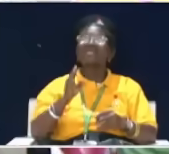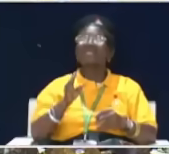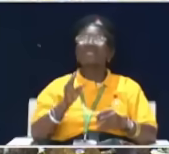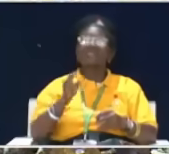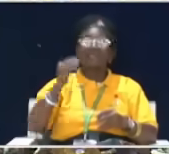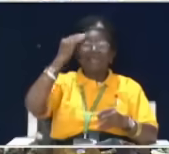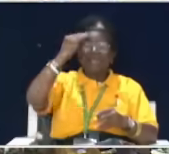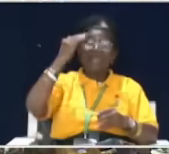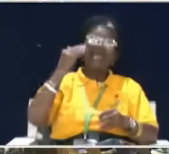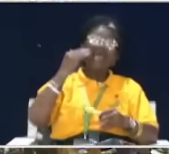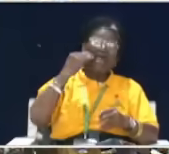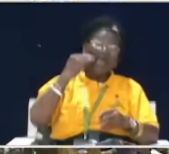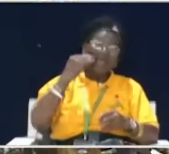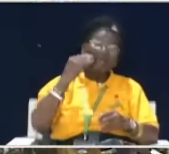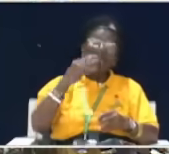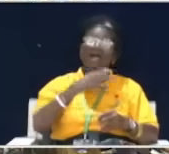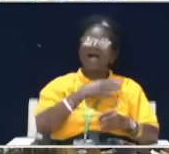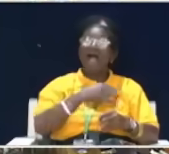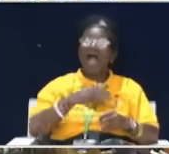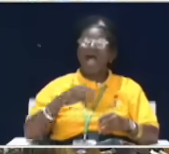head. Ori.